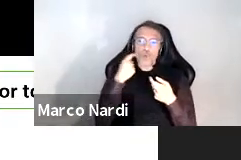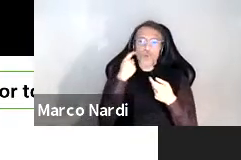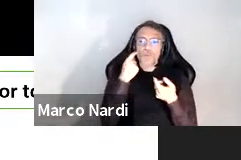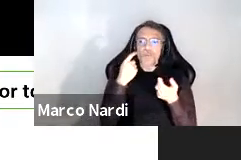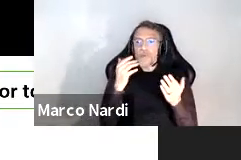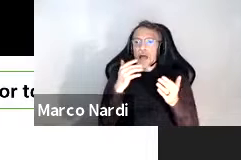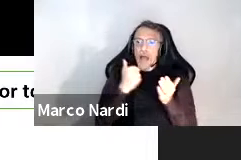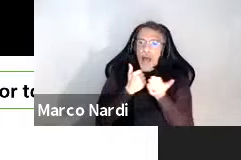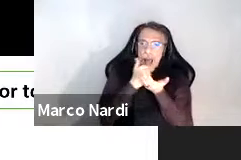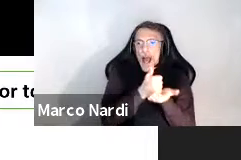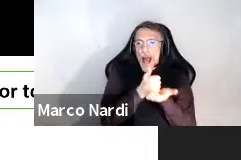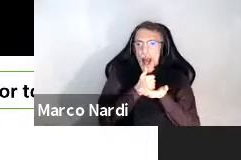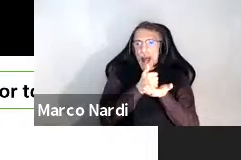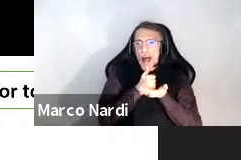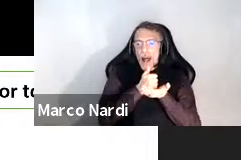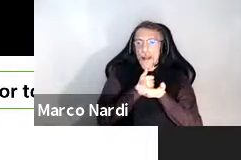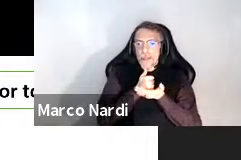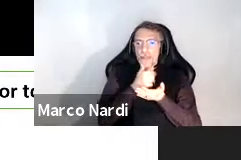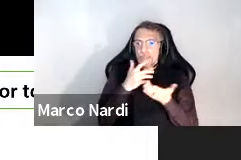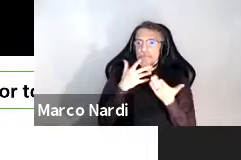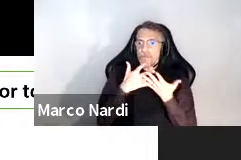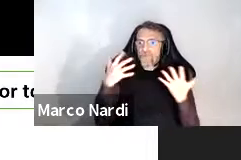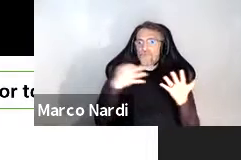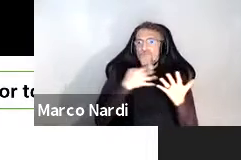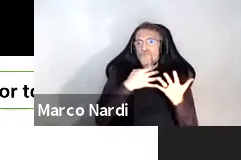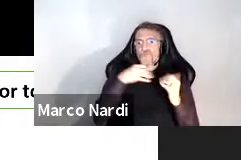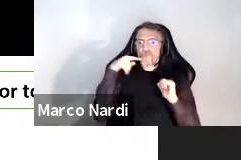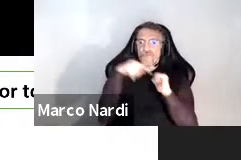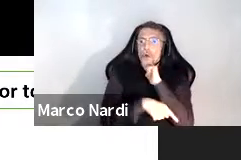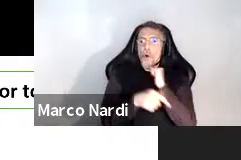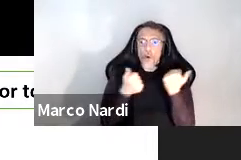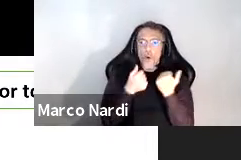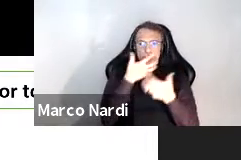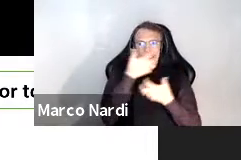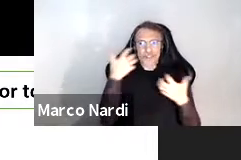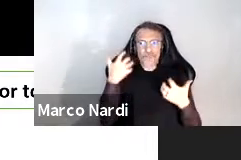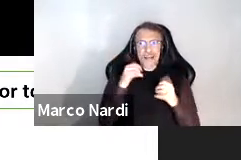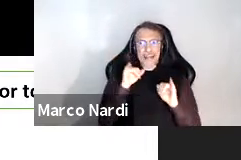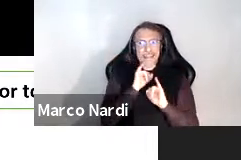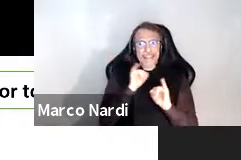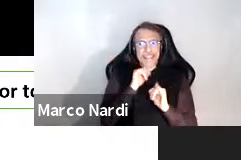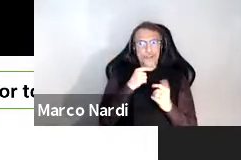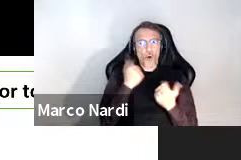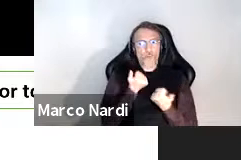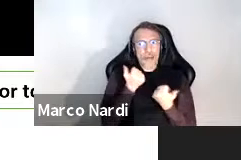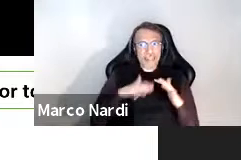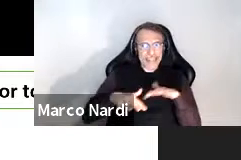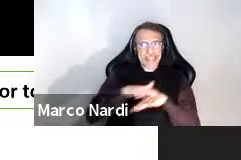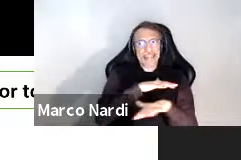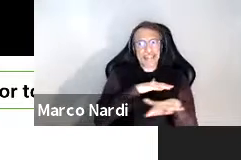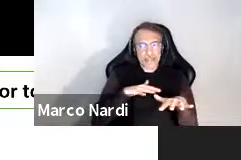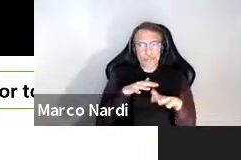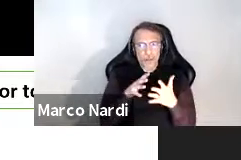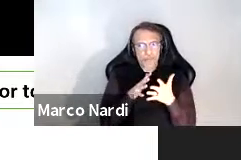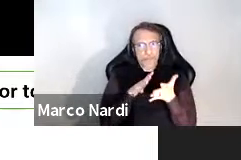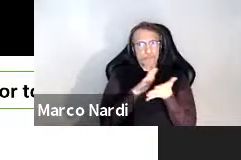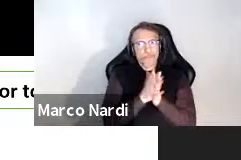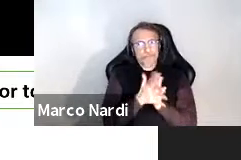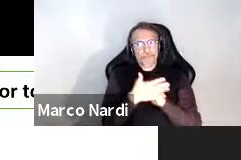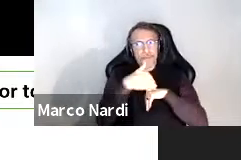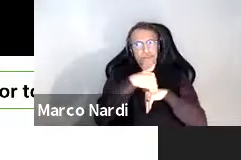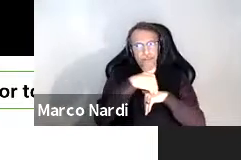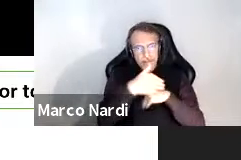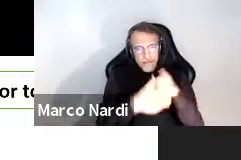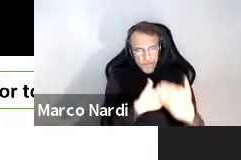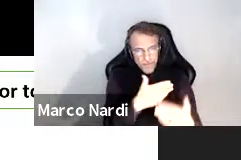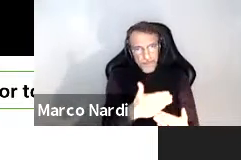were already either at high risk of debt distress or already in debt distress. And then the economies of the sub-Saharan Africa